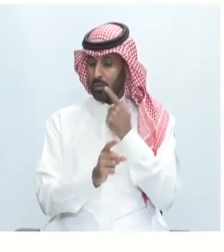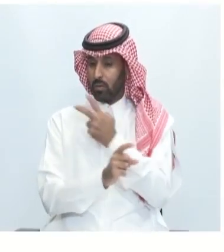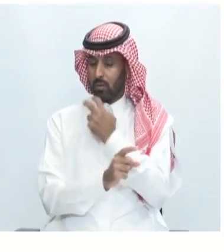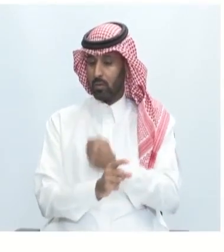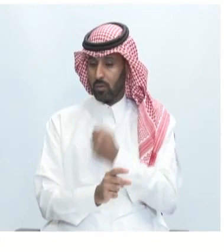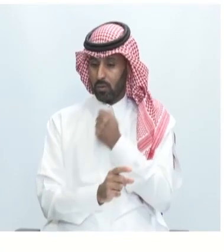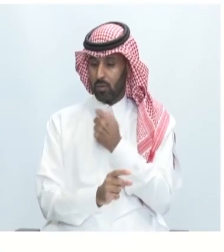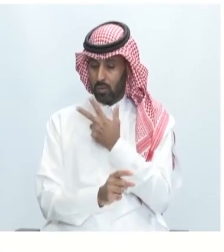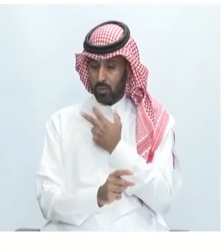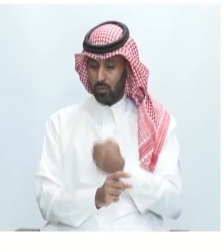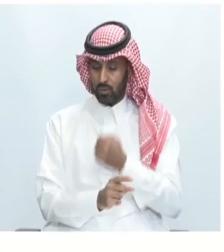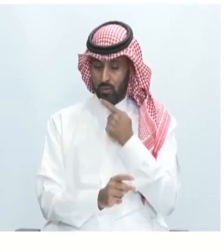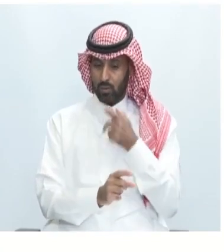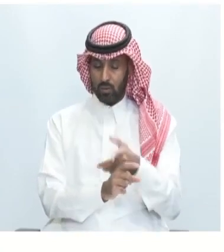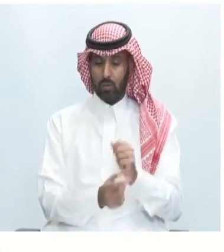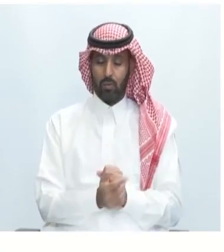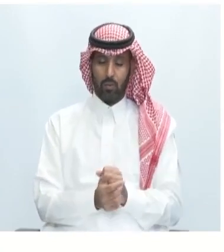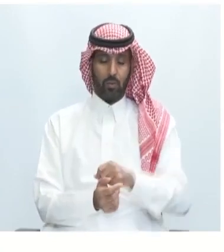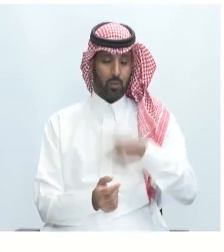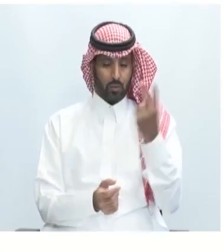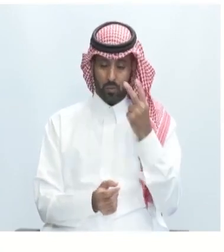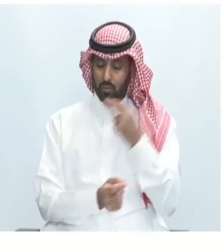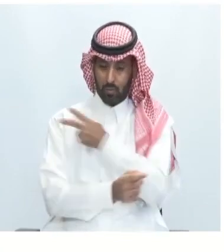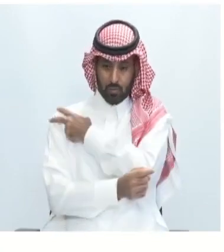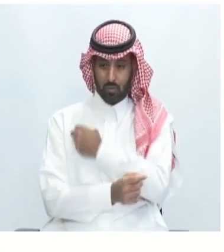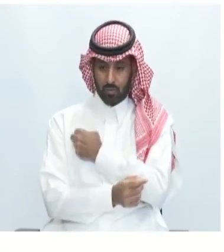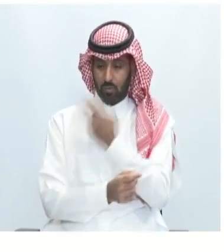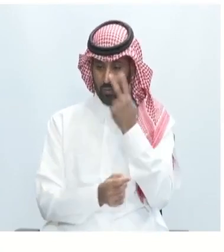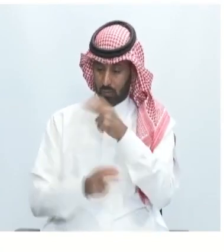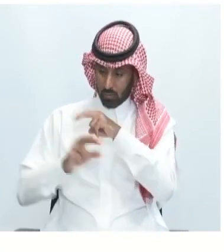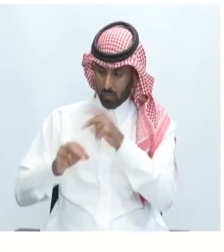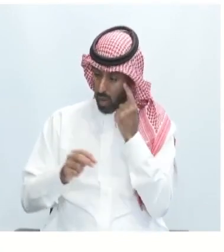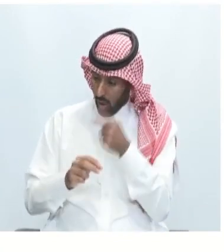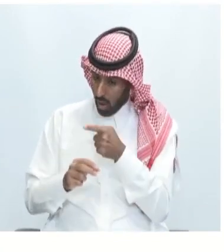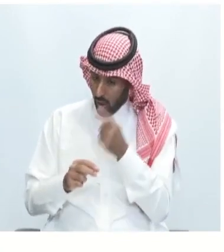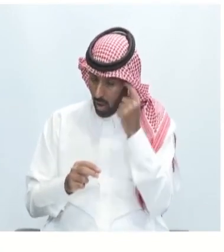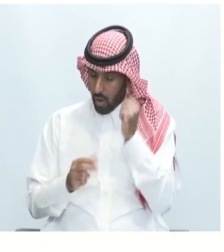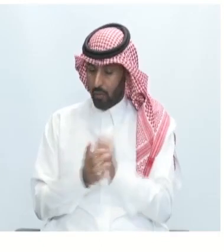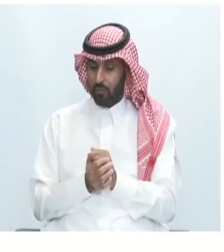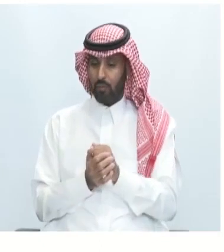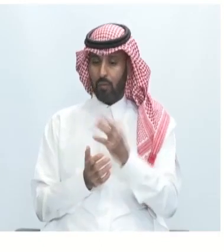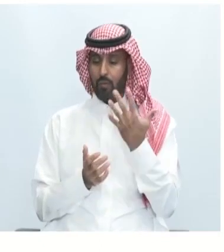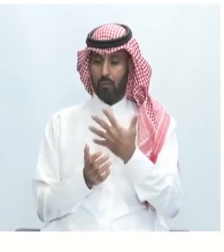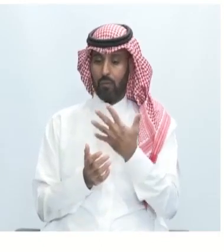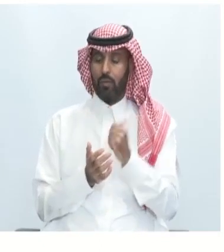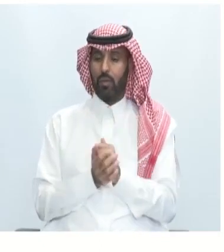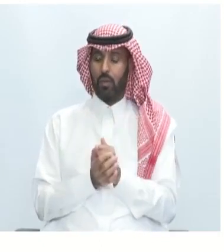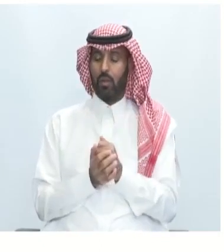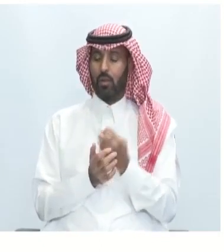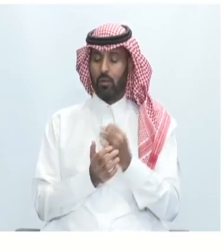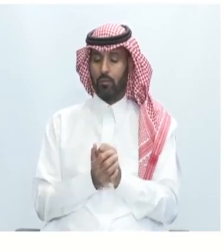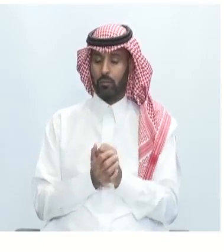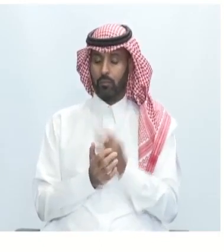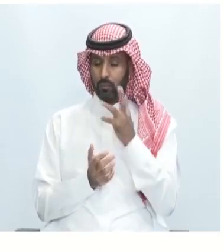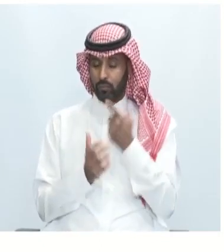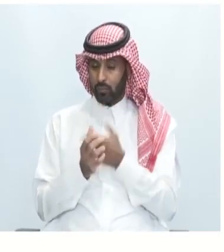grandmother. Excellent. Number two, the police discovered 54 money boxes in the suspect's